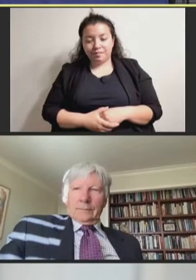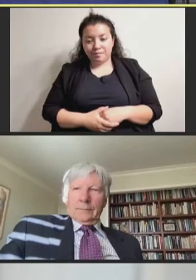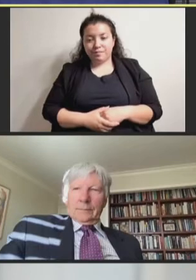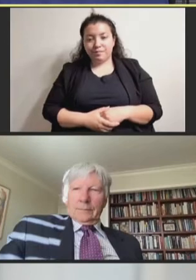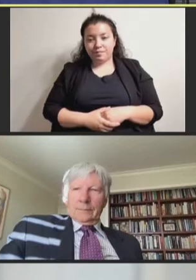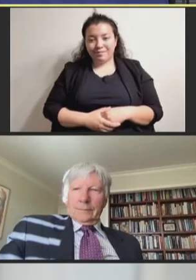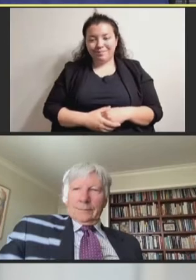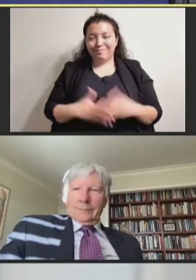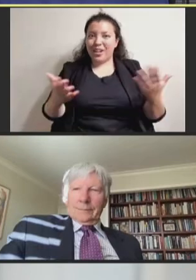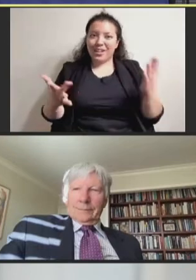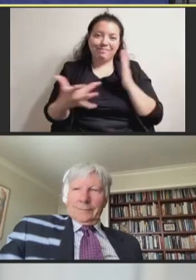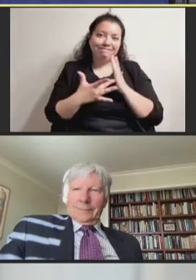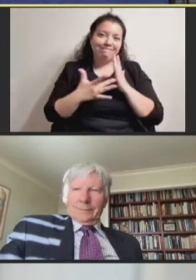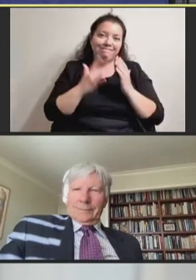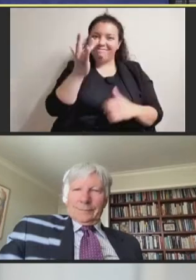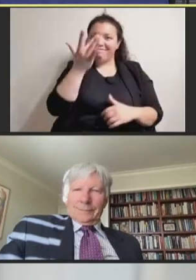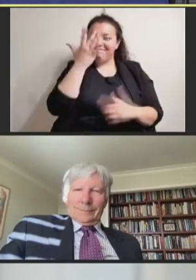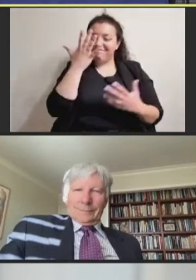Technology.